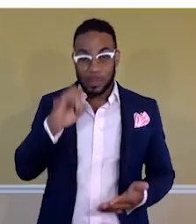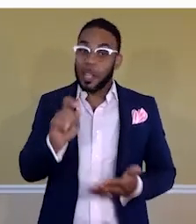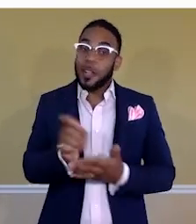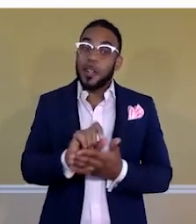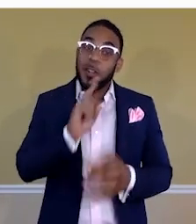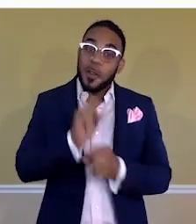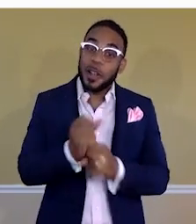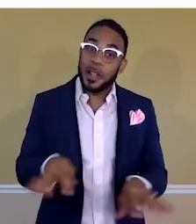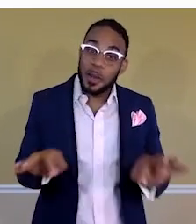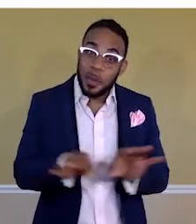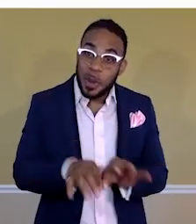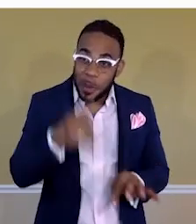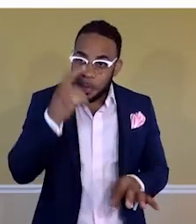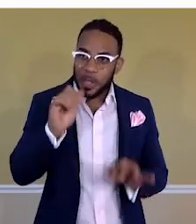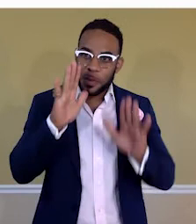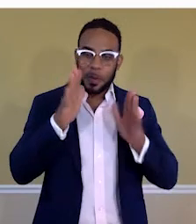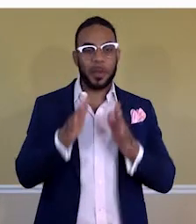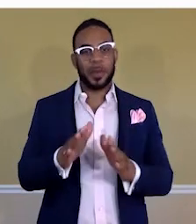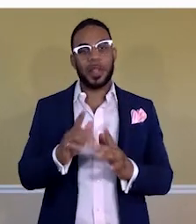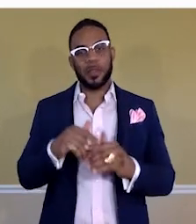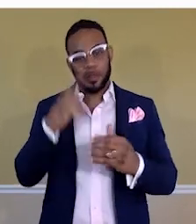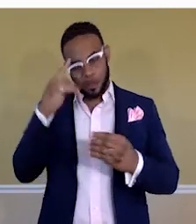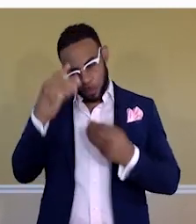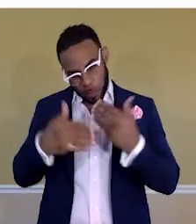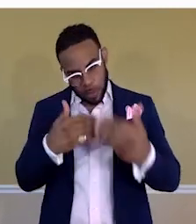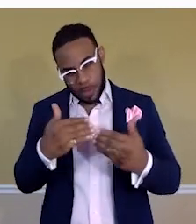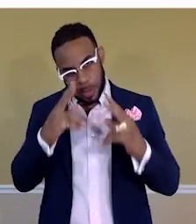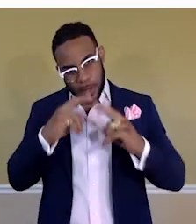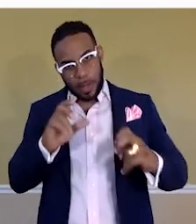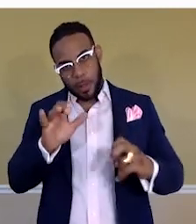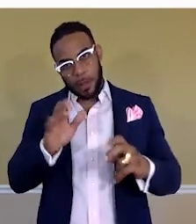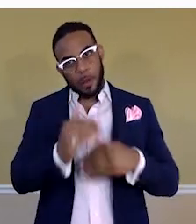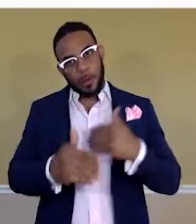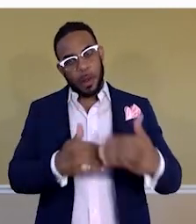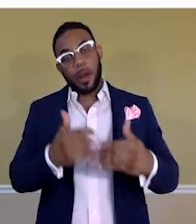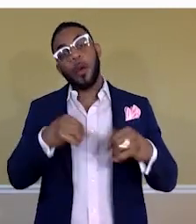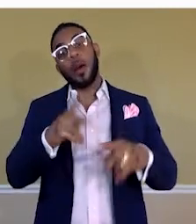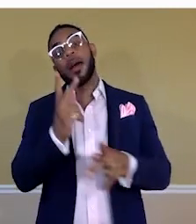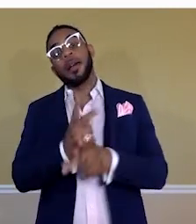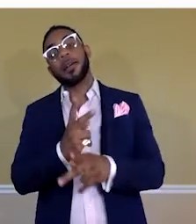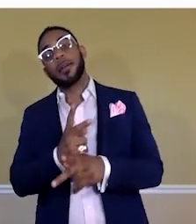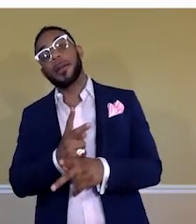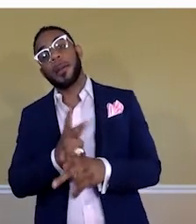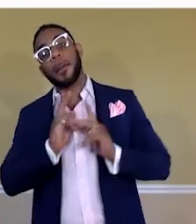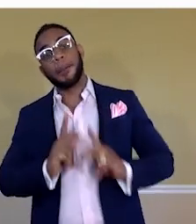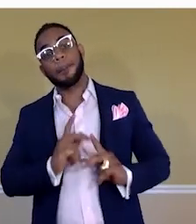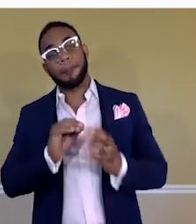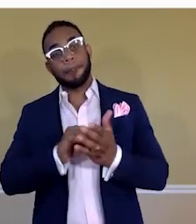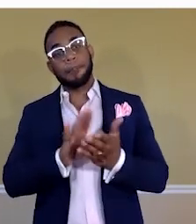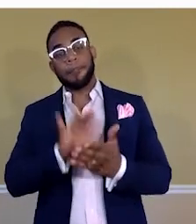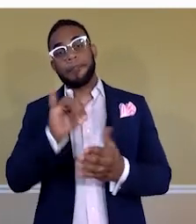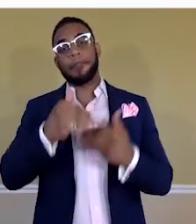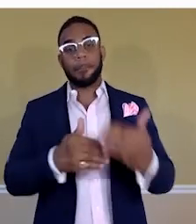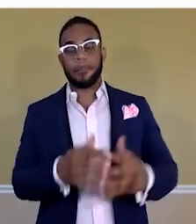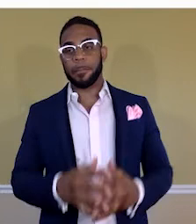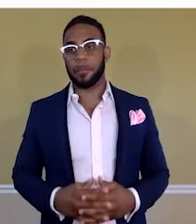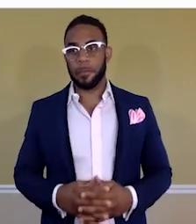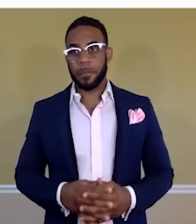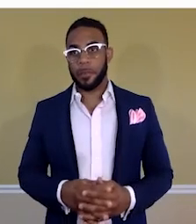Journaling is really important because it's a great way to process and analyze your progress while keeping a physical record of that